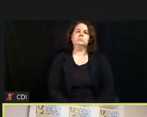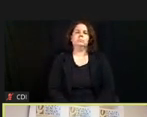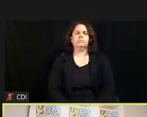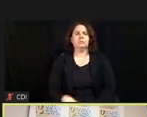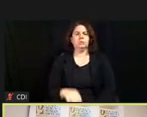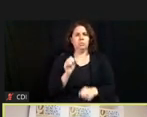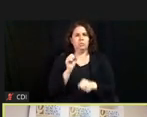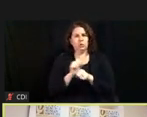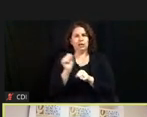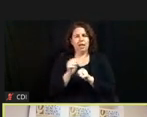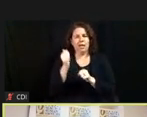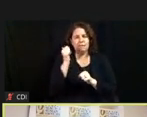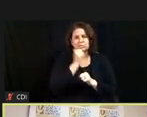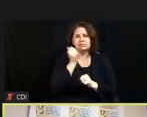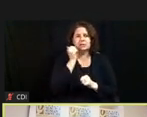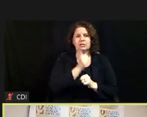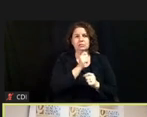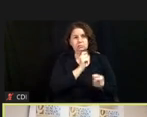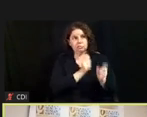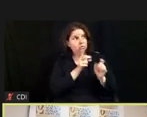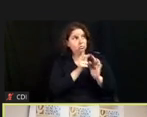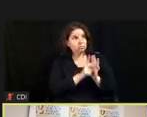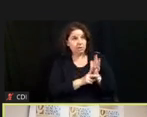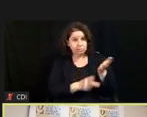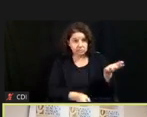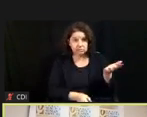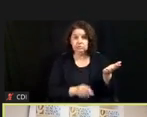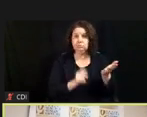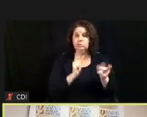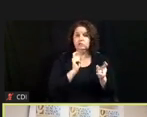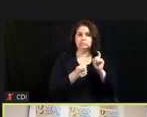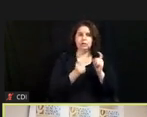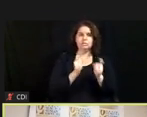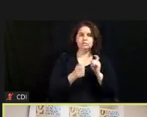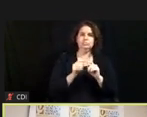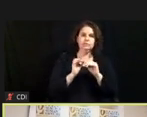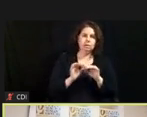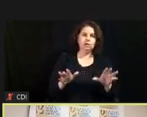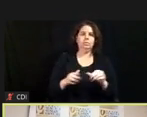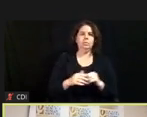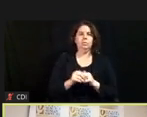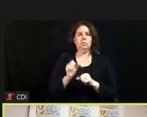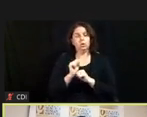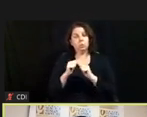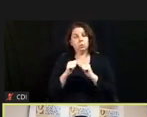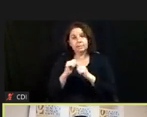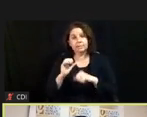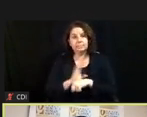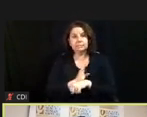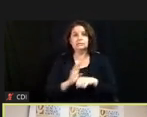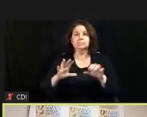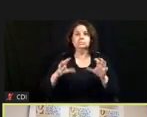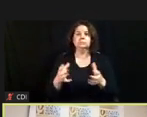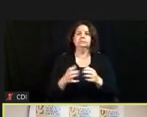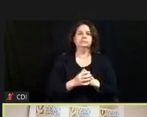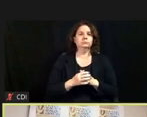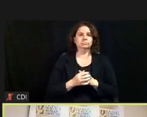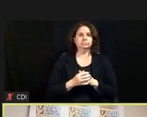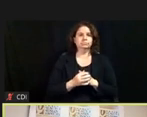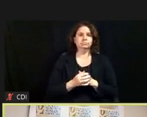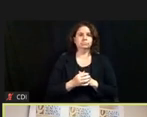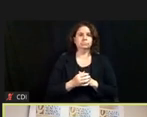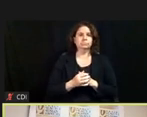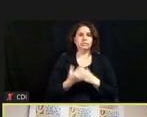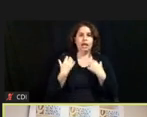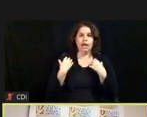in policy, updating changes in policy, working with our business sector and our healthcare sector,